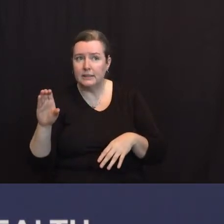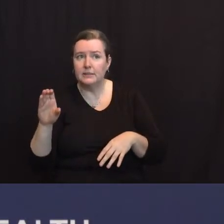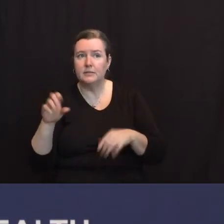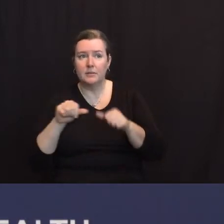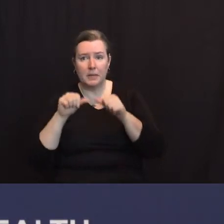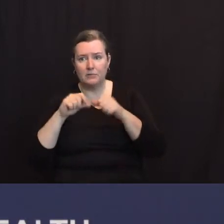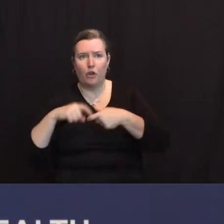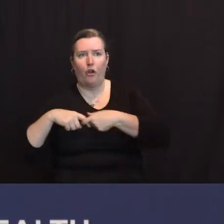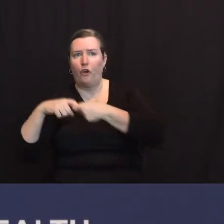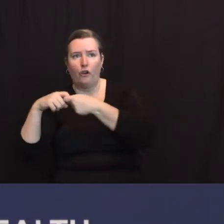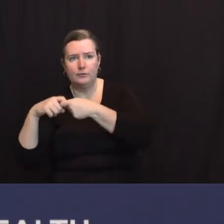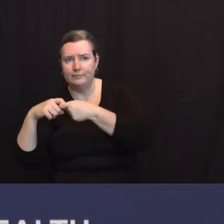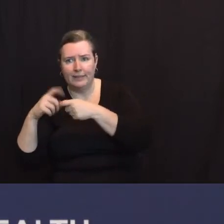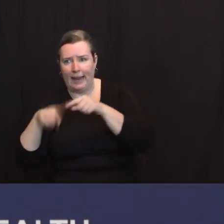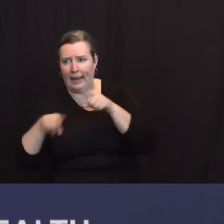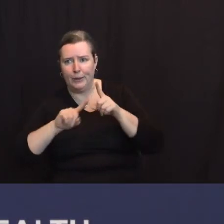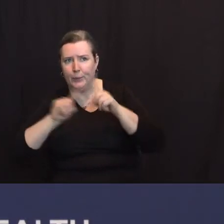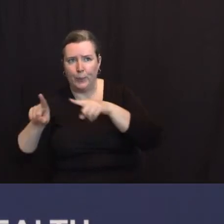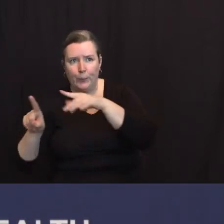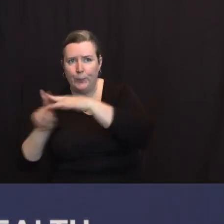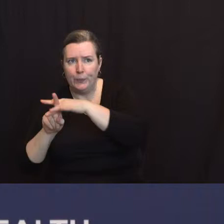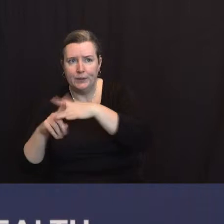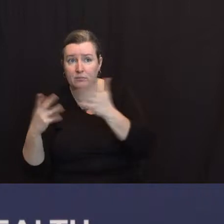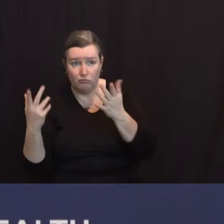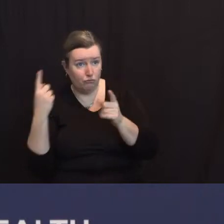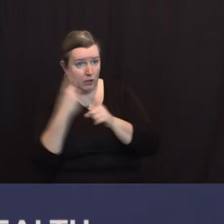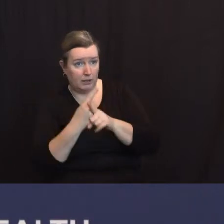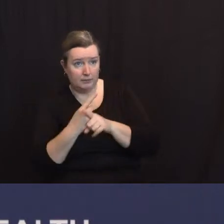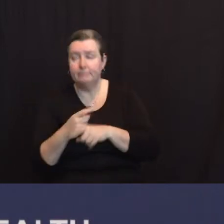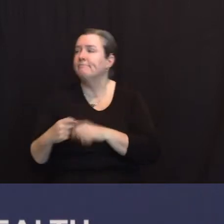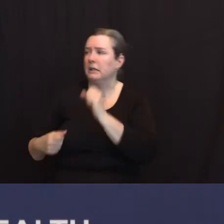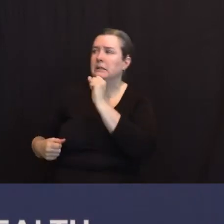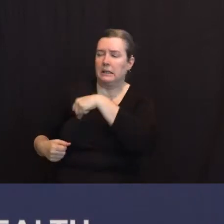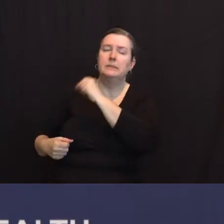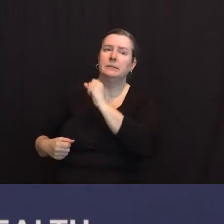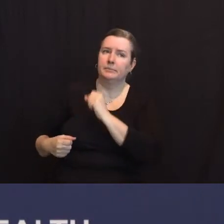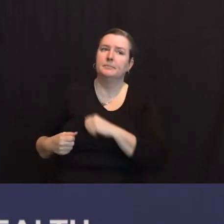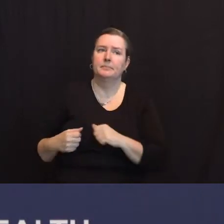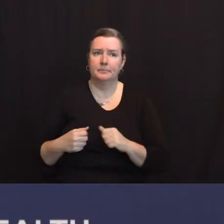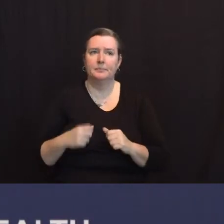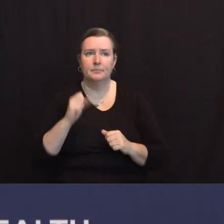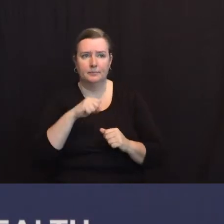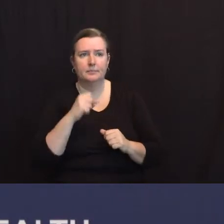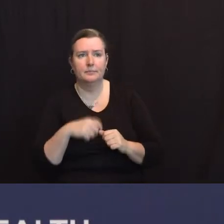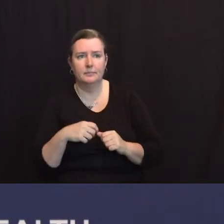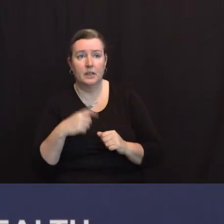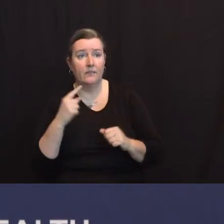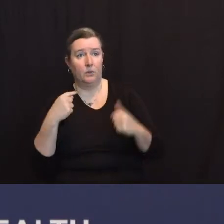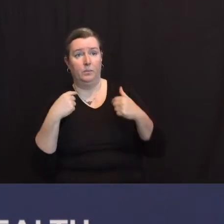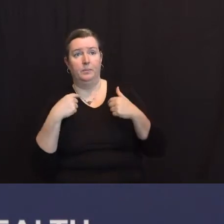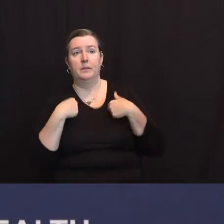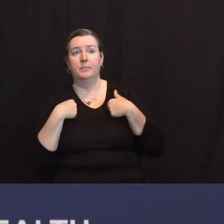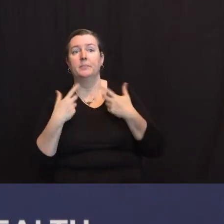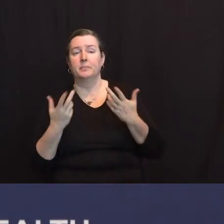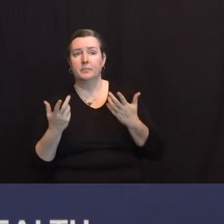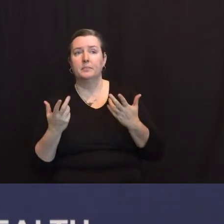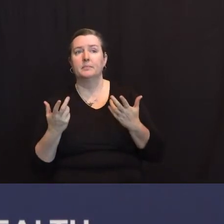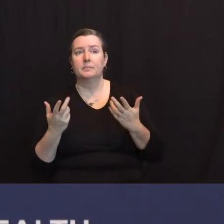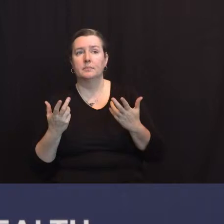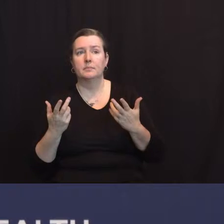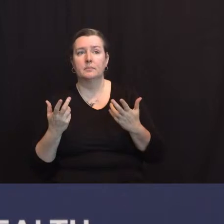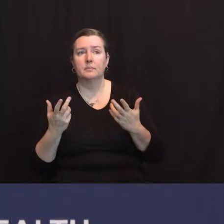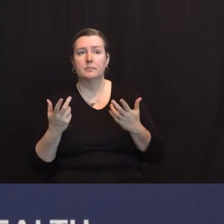So that remains the case. As it relates to me, yes, I think when I'm up to bat, I will take